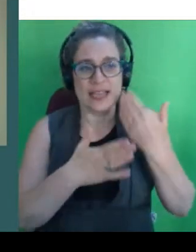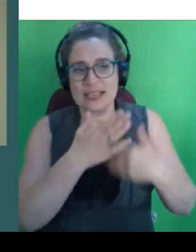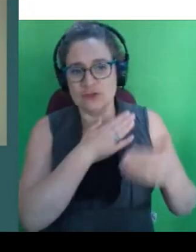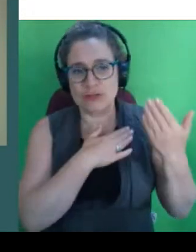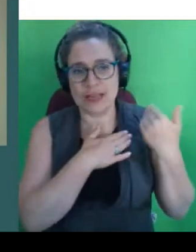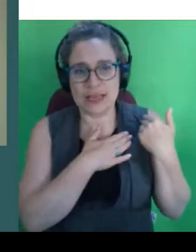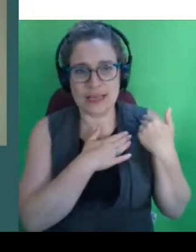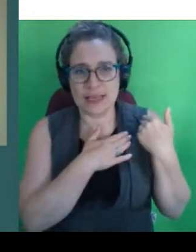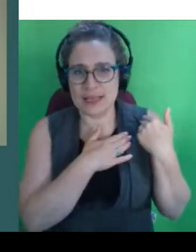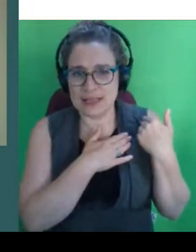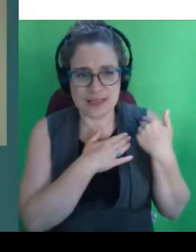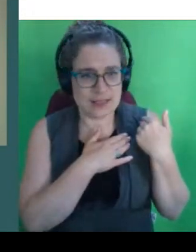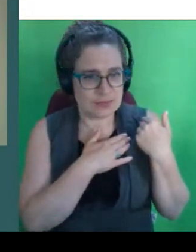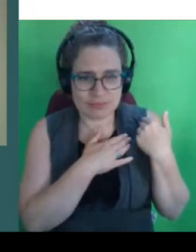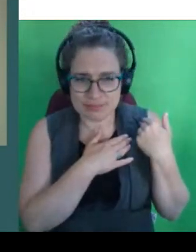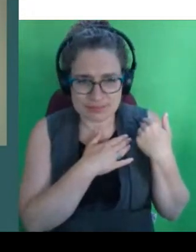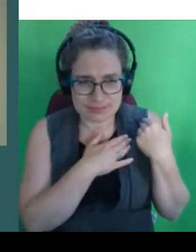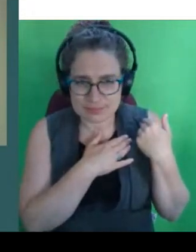for spontaneous urticaria